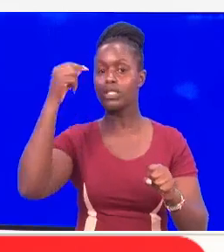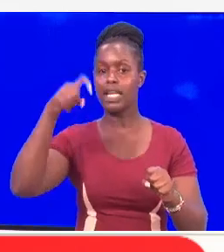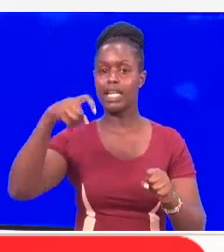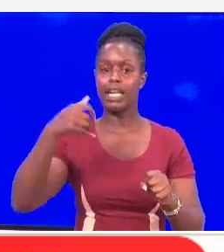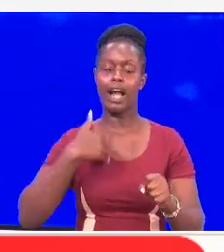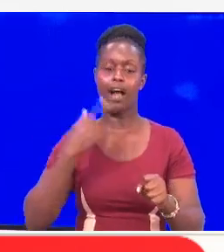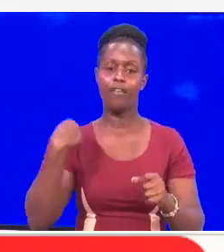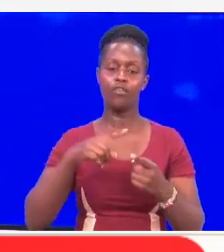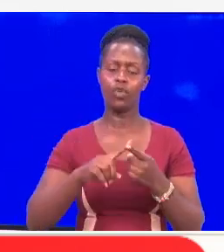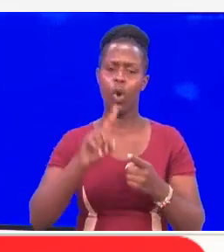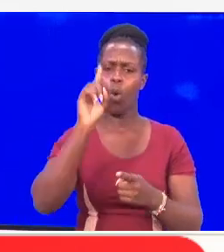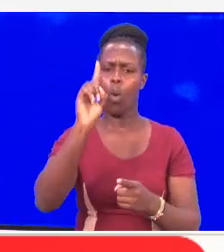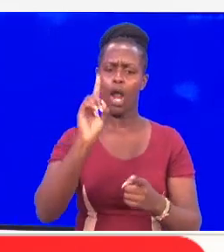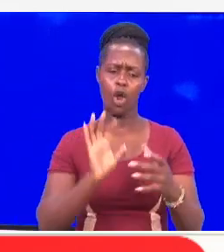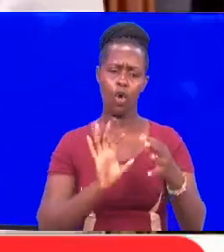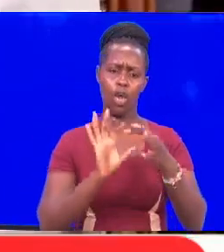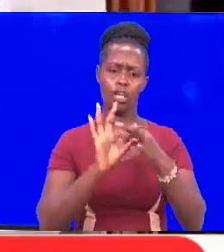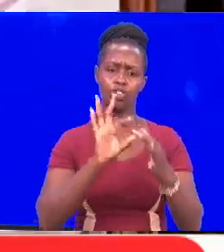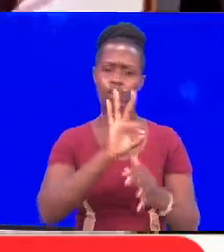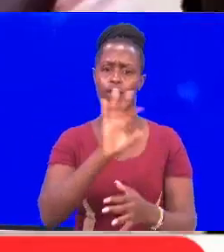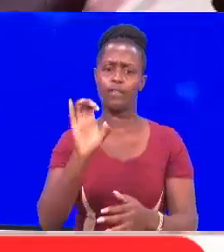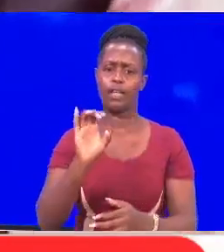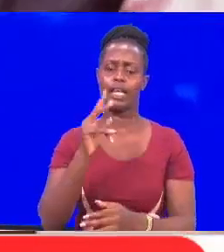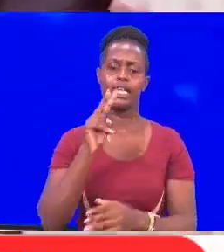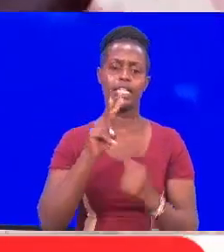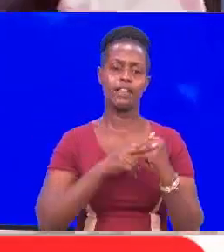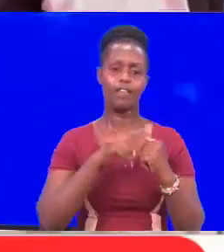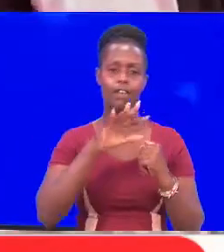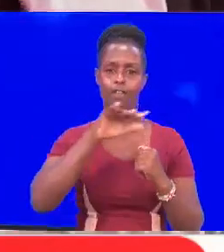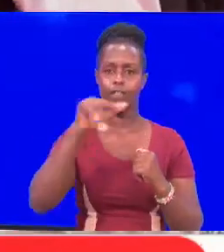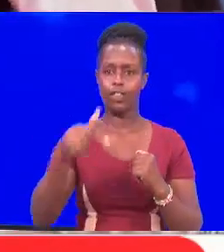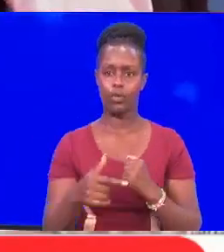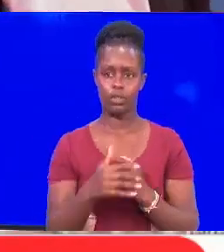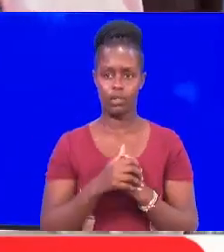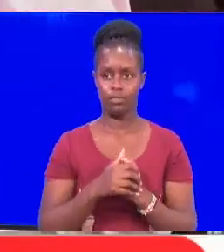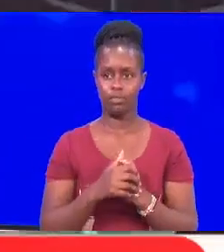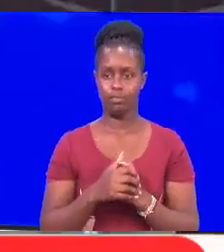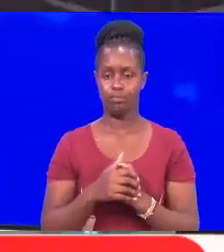connection fee of 75,000. Excellency, this is the first signing.